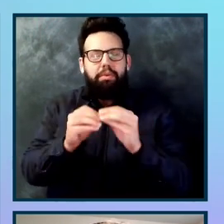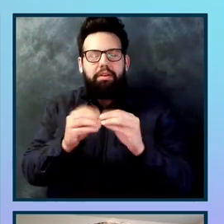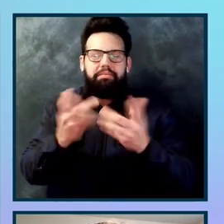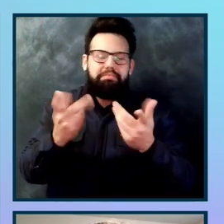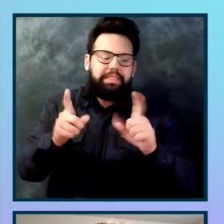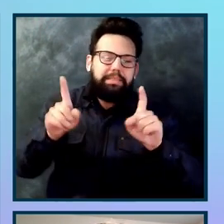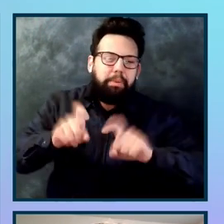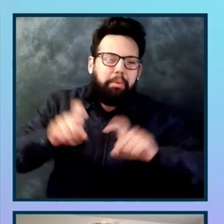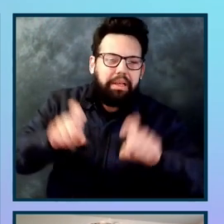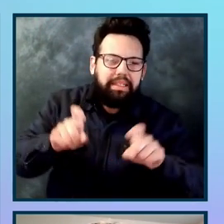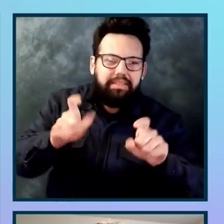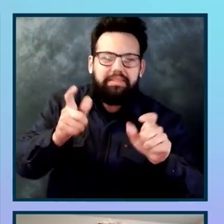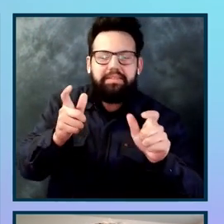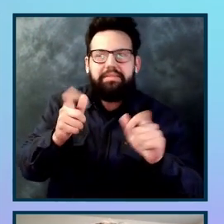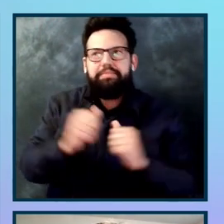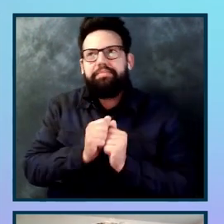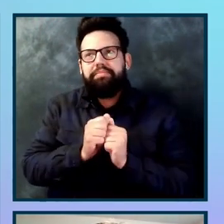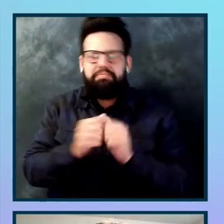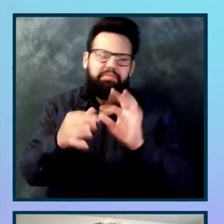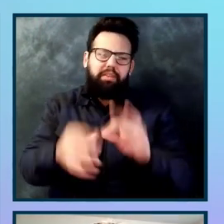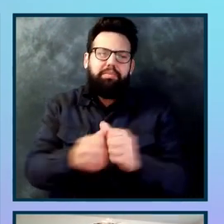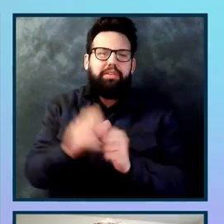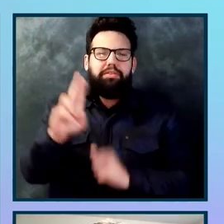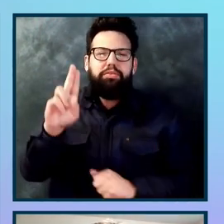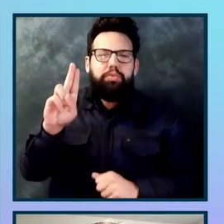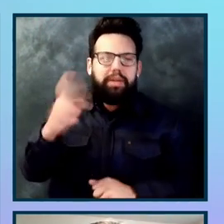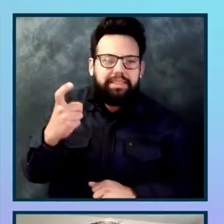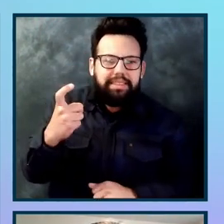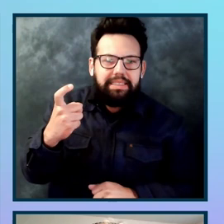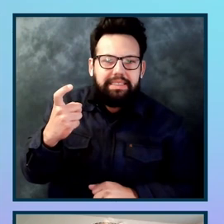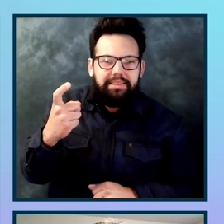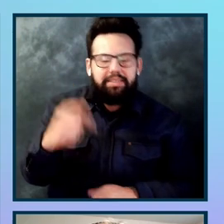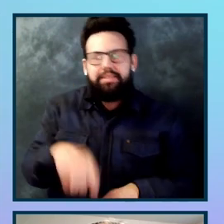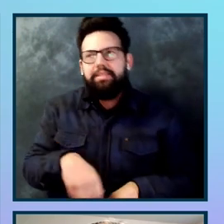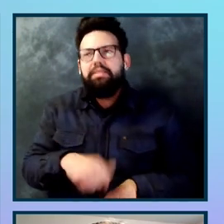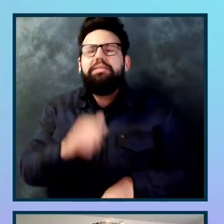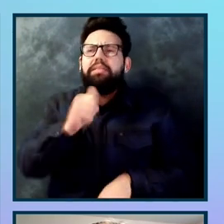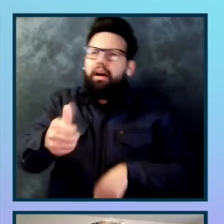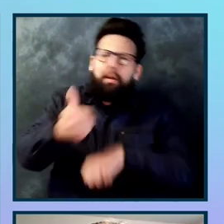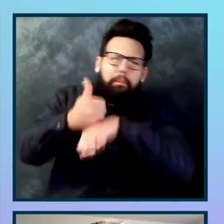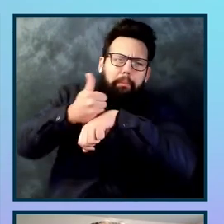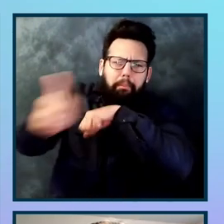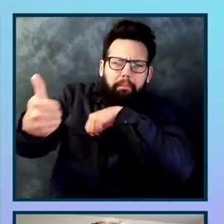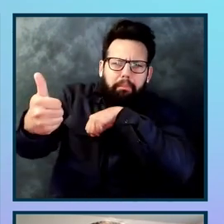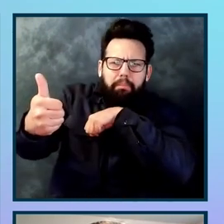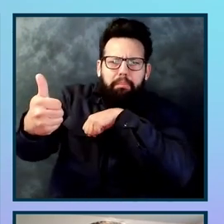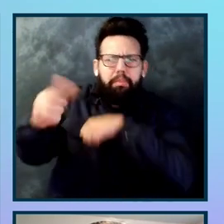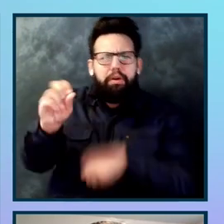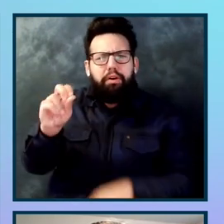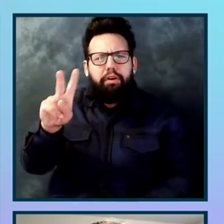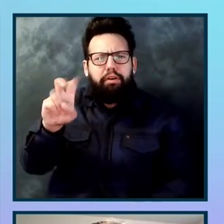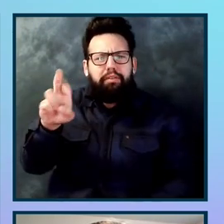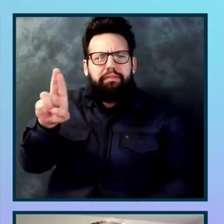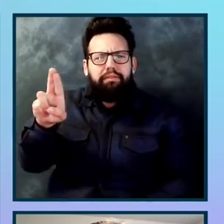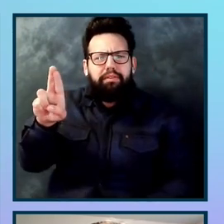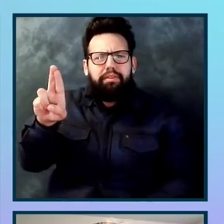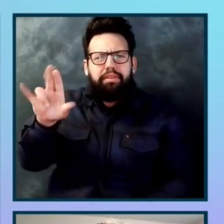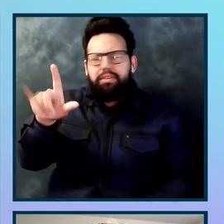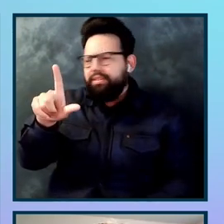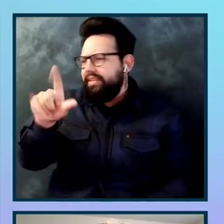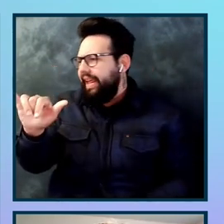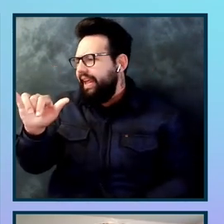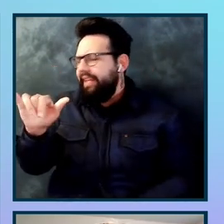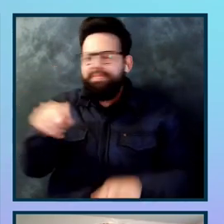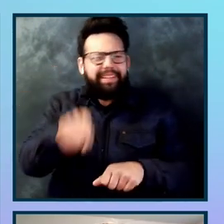necessarily a problem with overlays. It's more of an issue of what can happen in terms of user experience